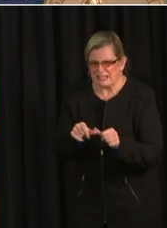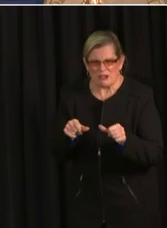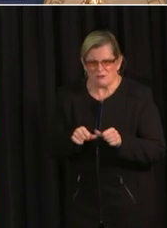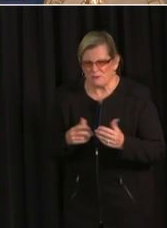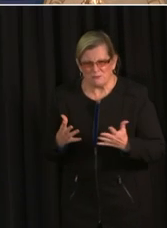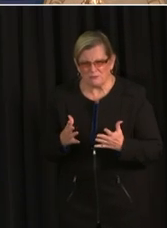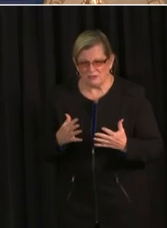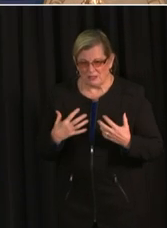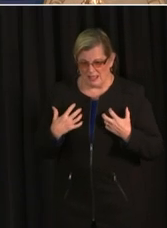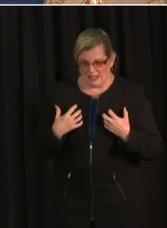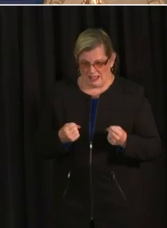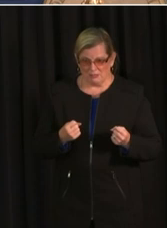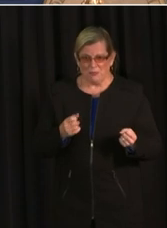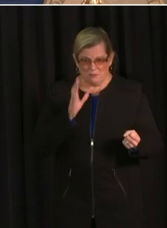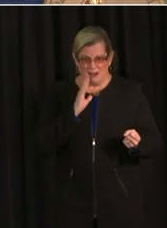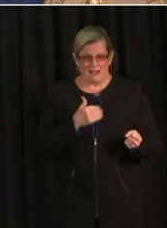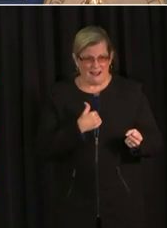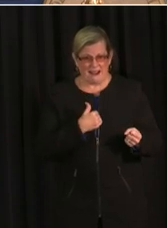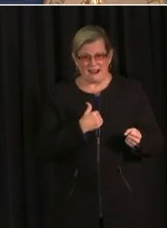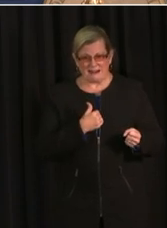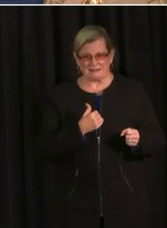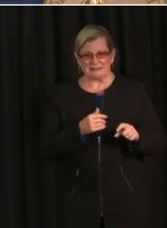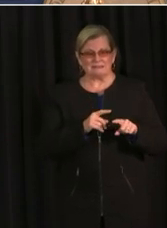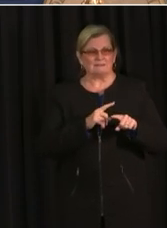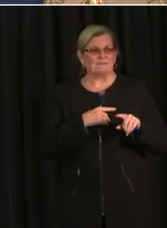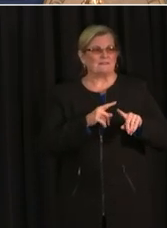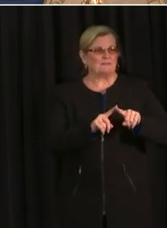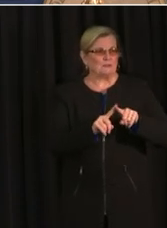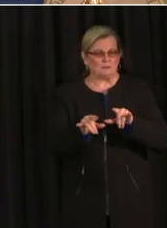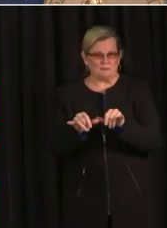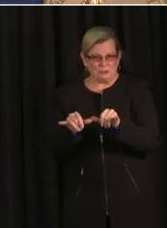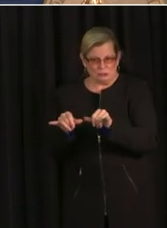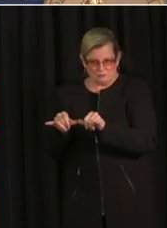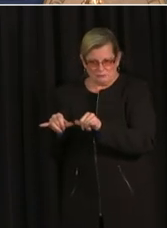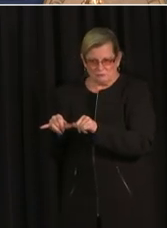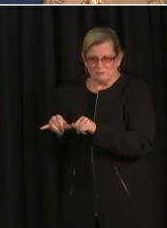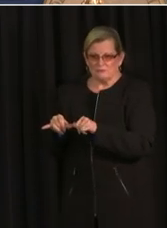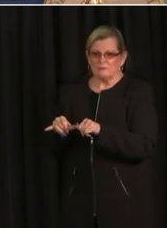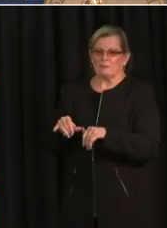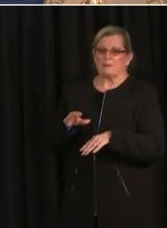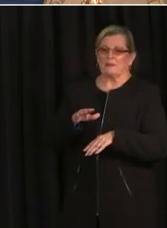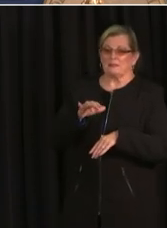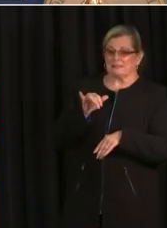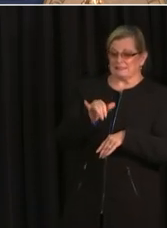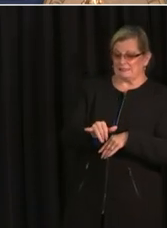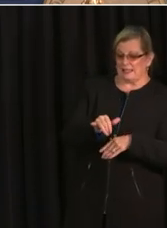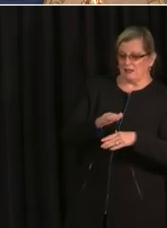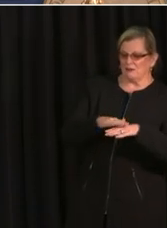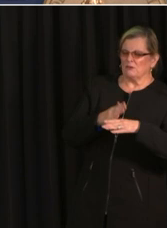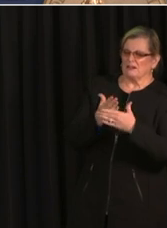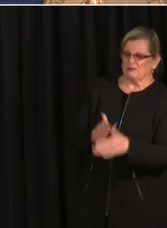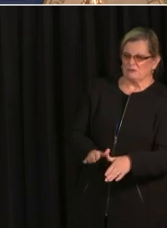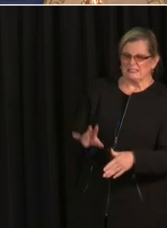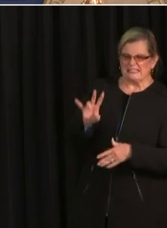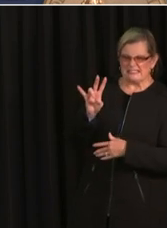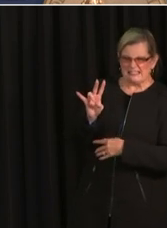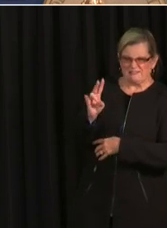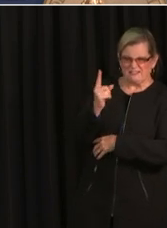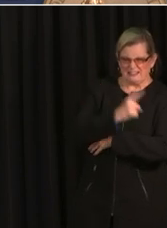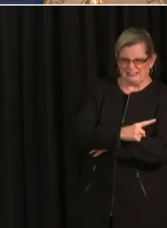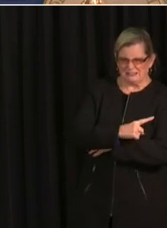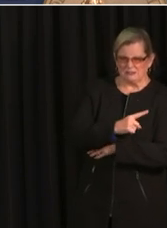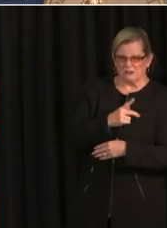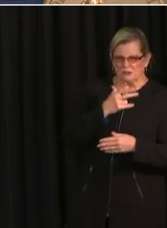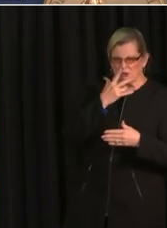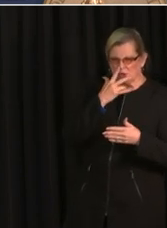Health will have a metric that on a 7-day average demonstrates what a